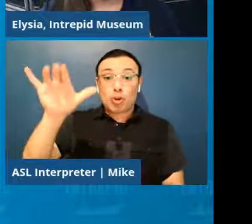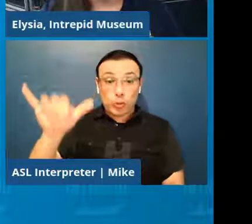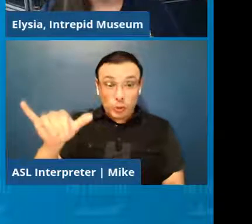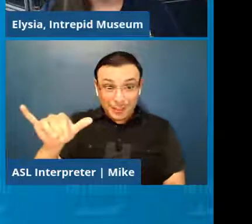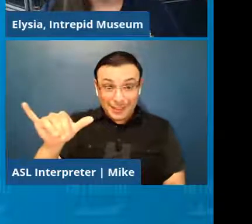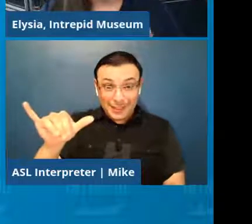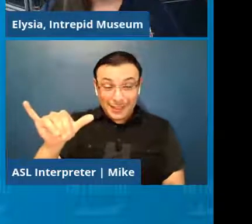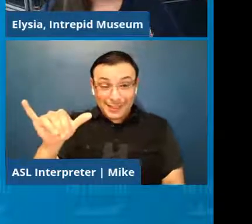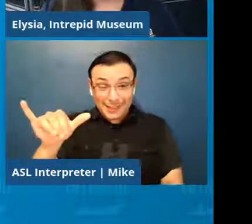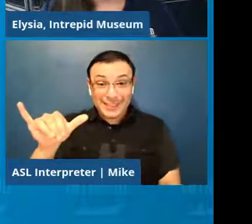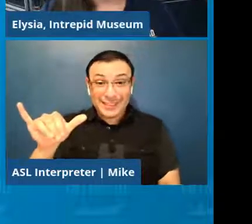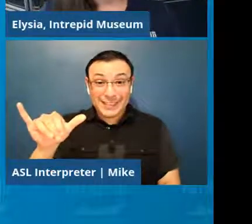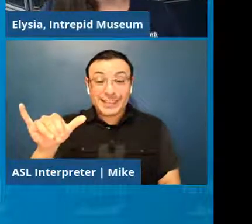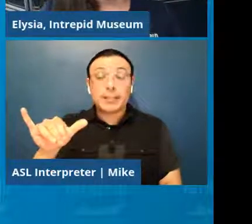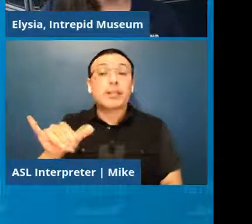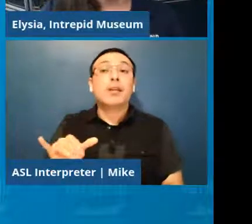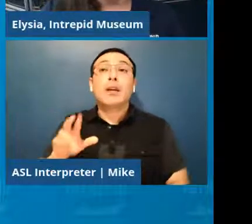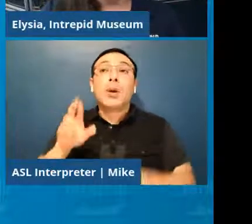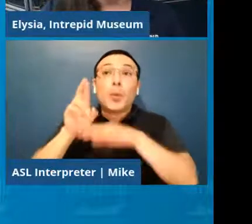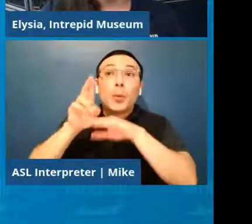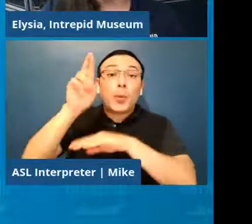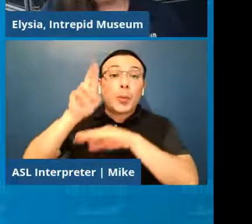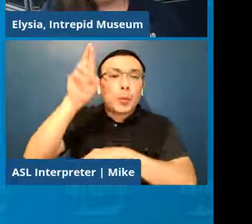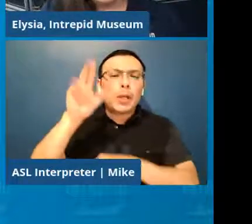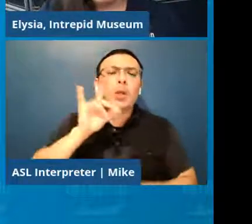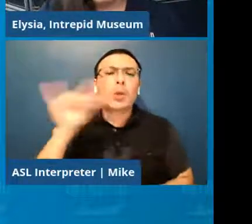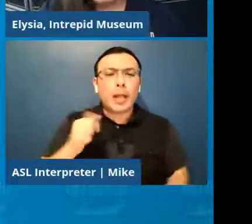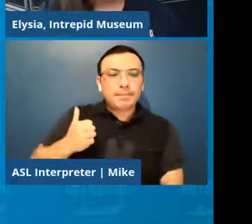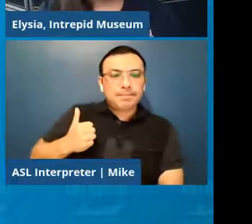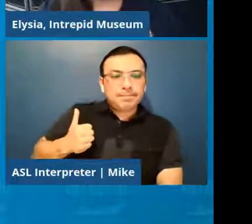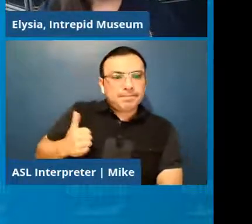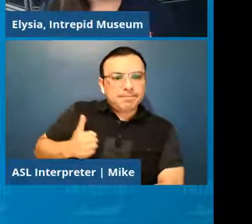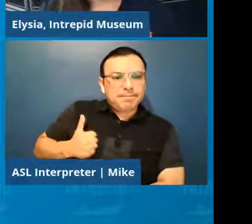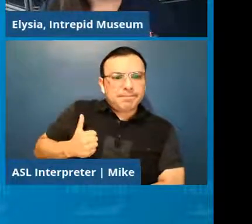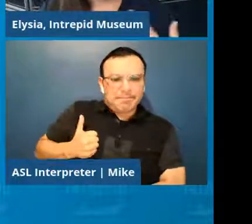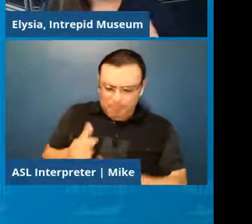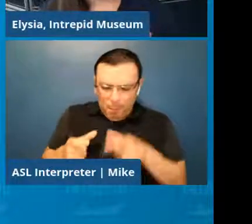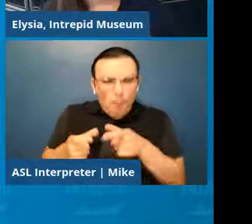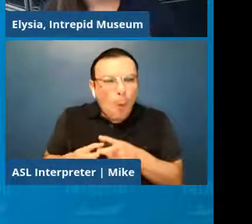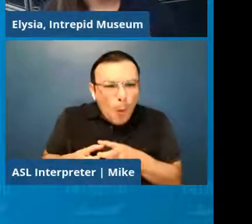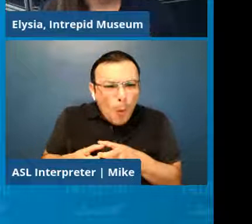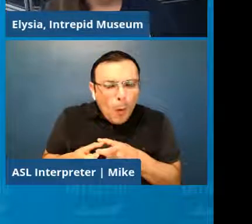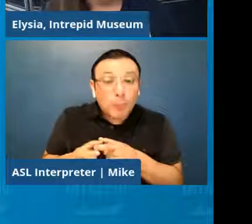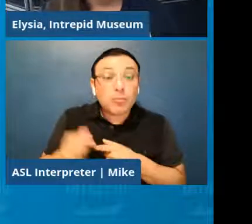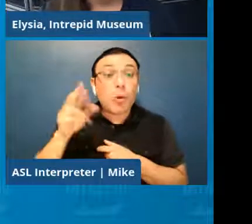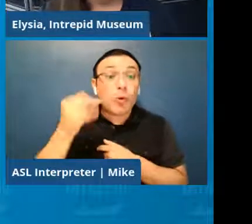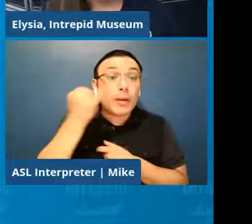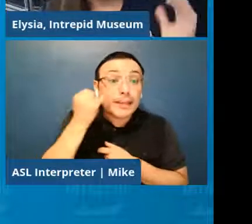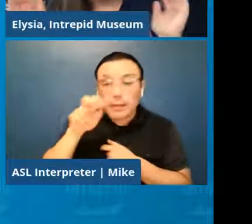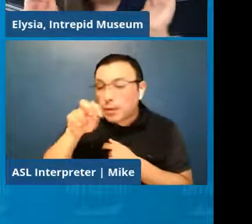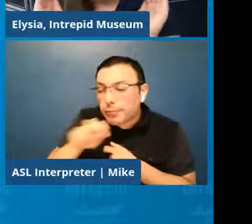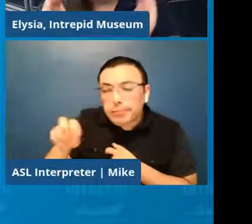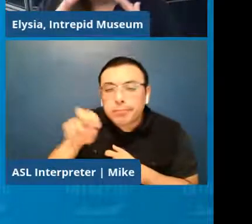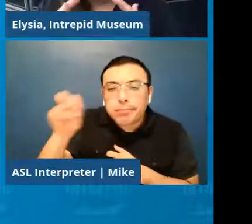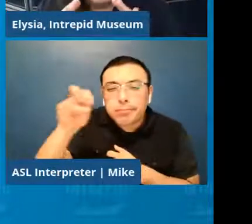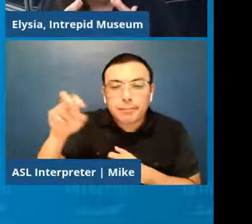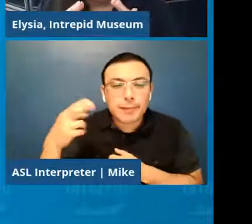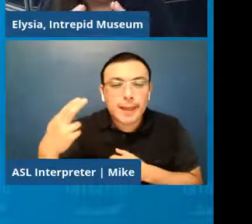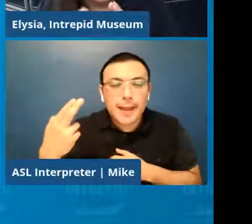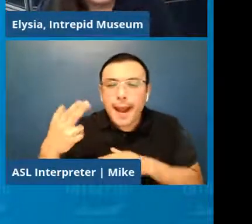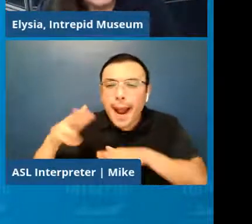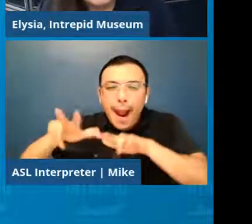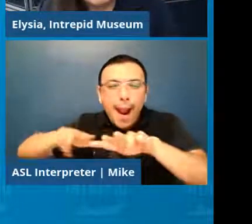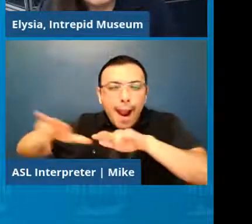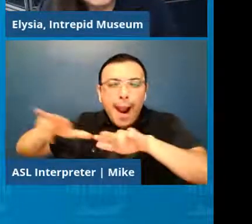survival rations, or even what hikers might take on a long trip. So they had to provide a lot of nutrition in a very